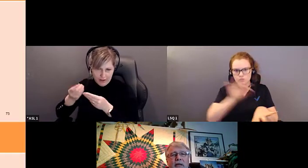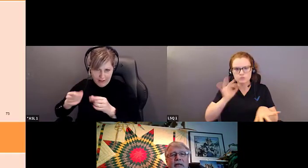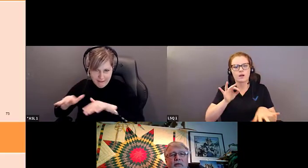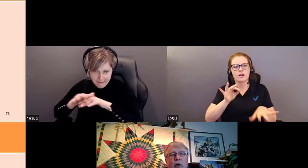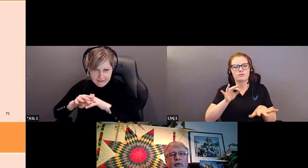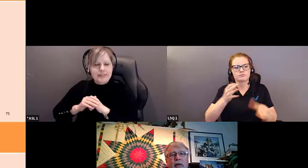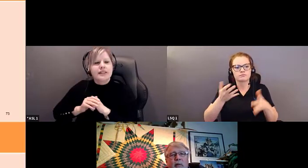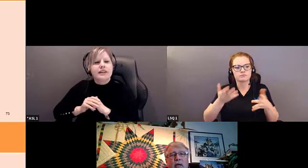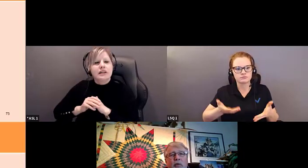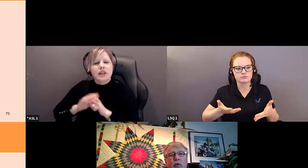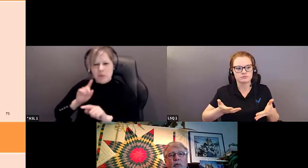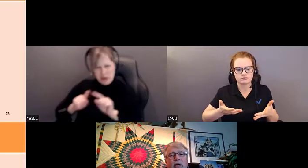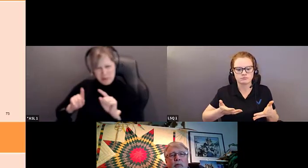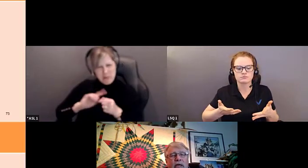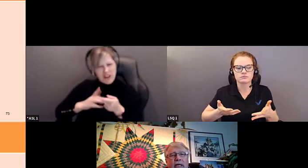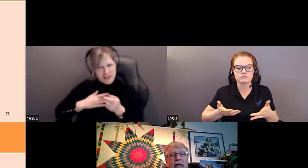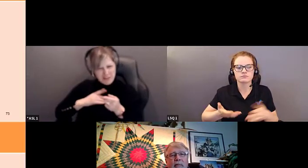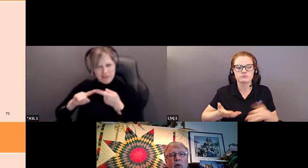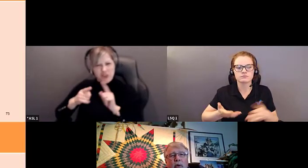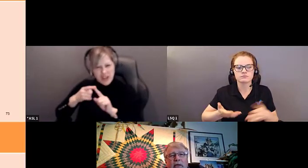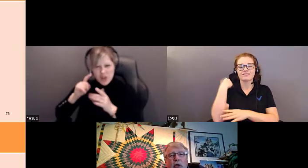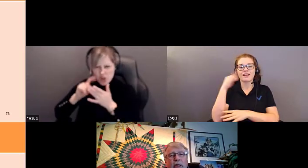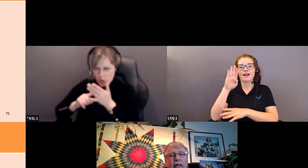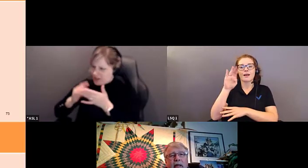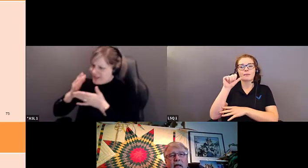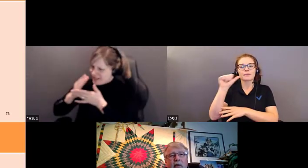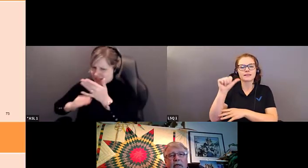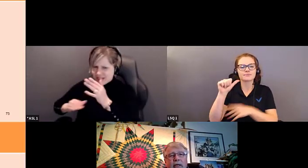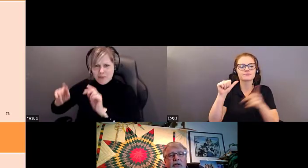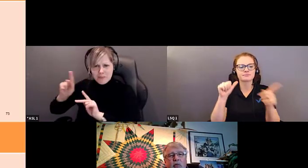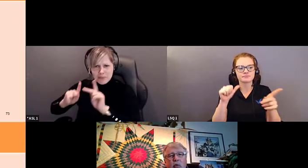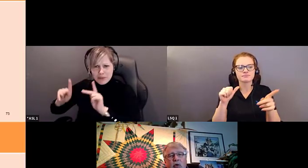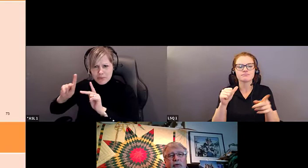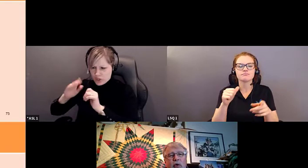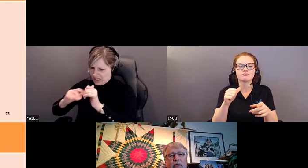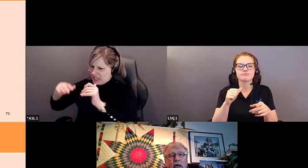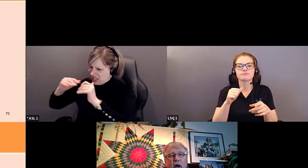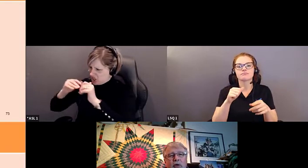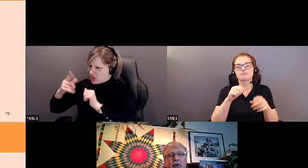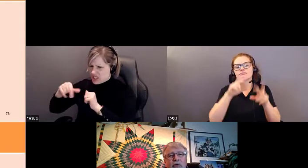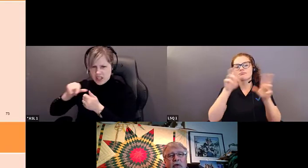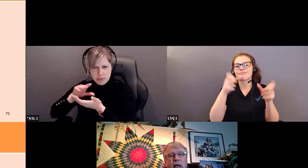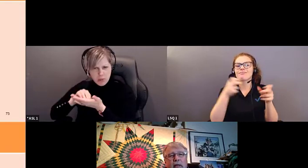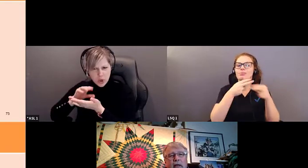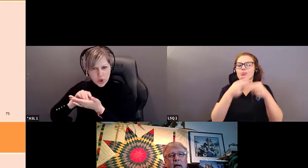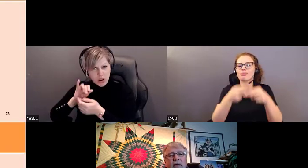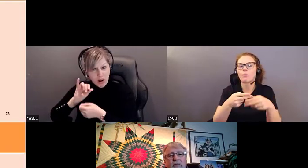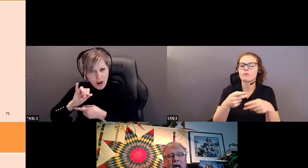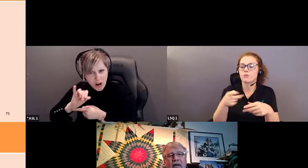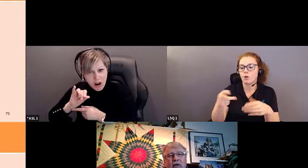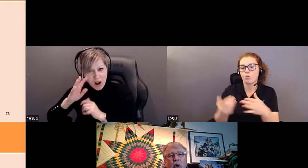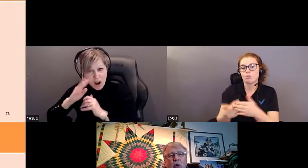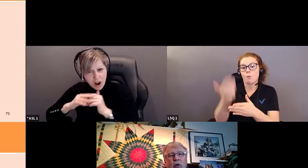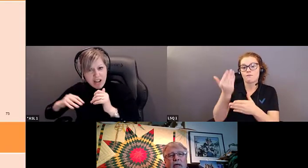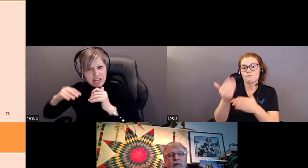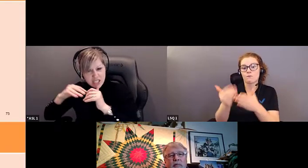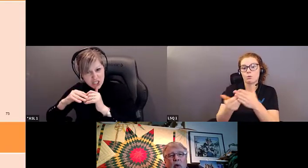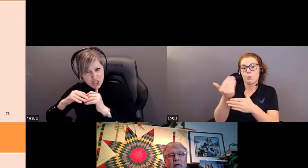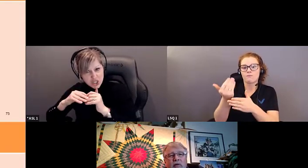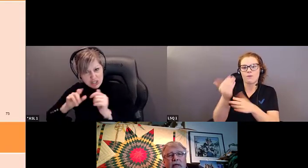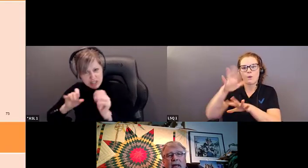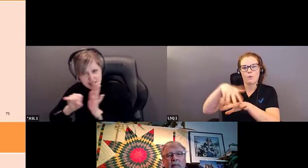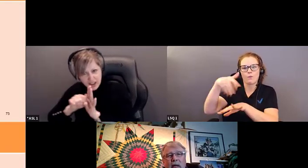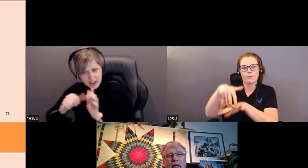about these folks are the ones who are reclaiming or relearning their Indigenous worldview and their cultures, and they're coming back to know